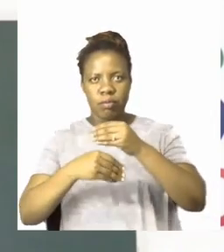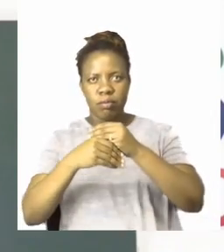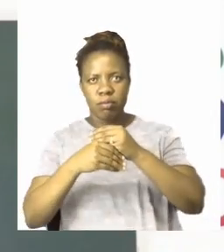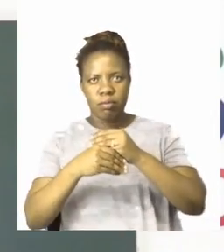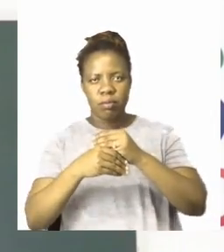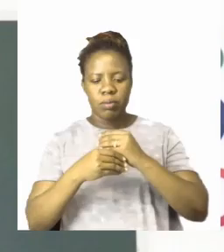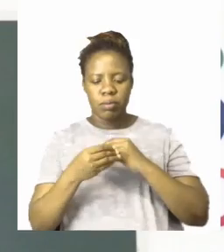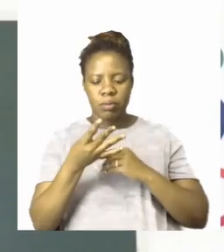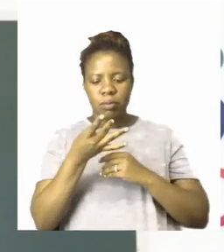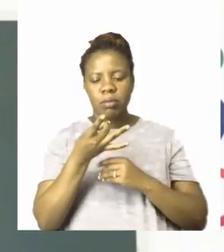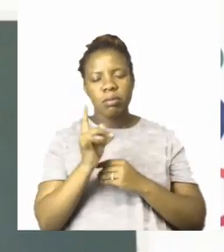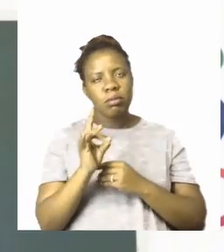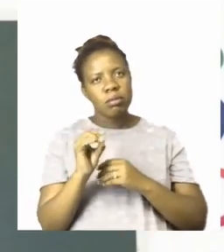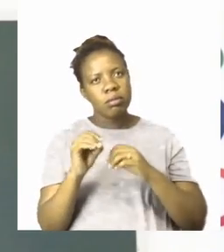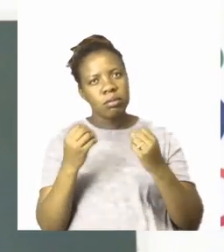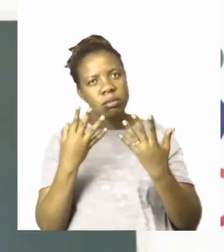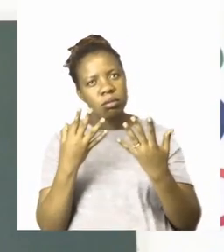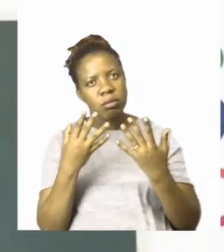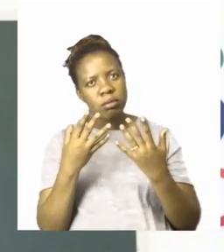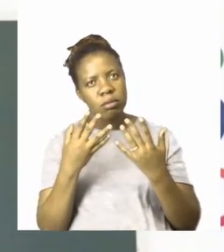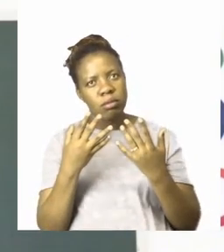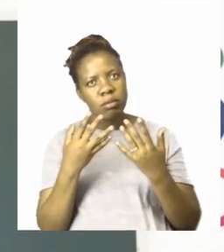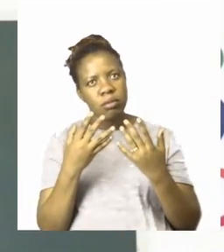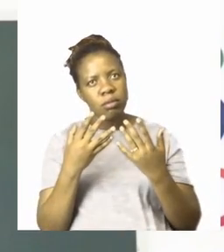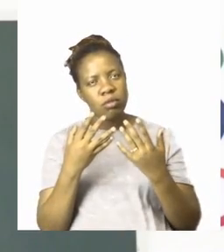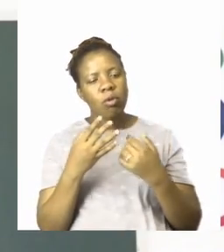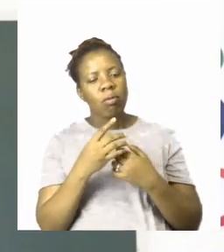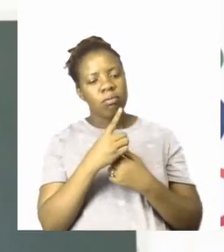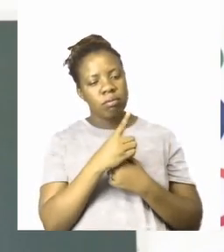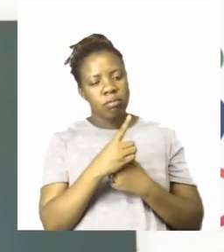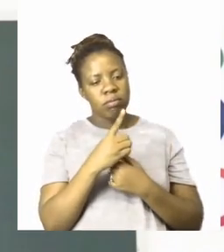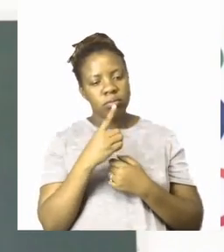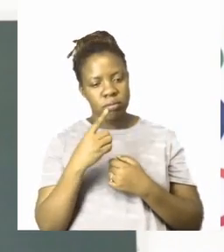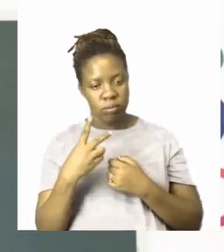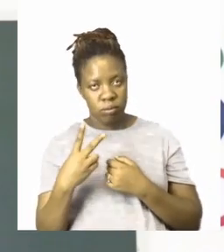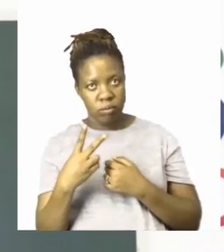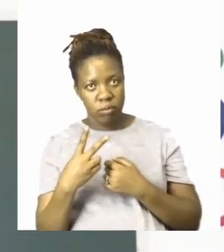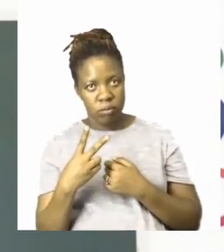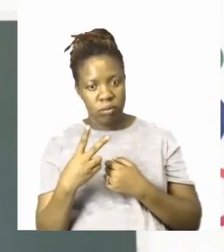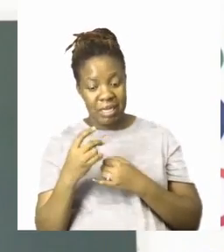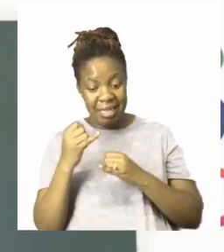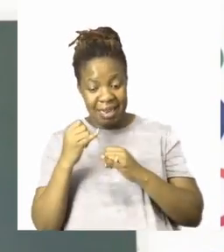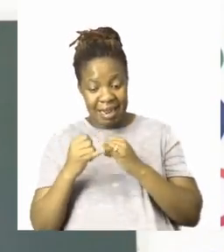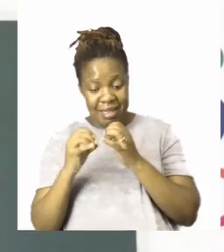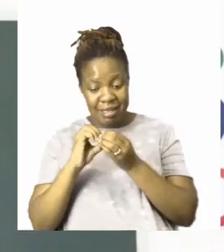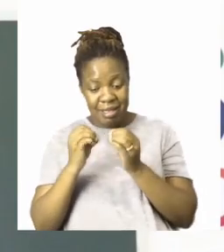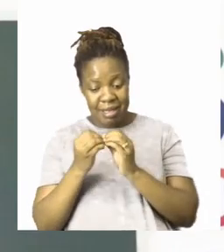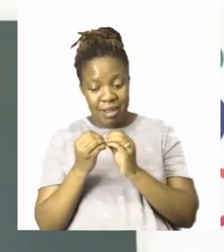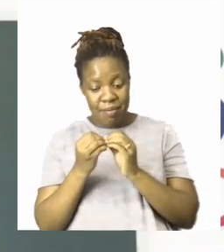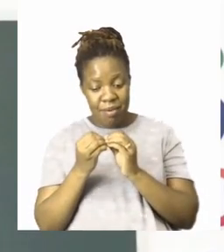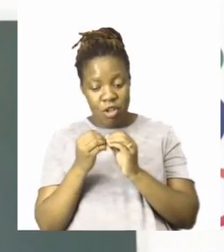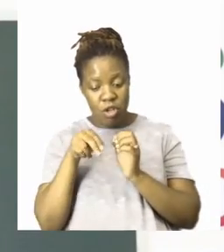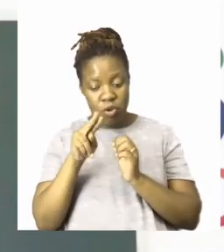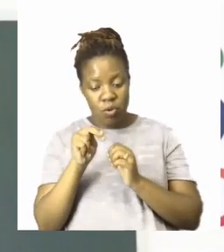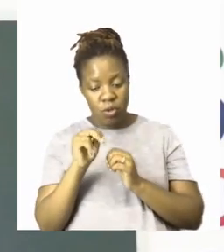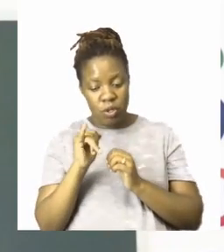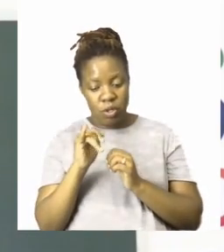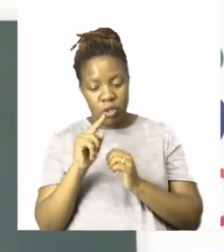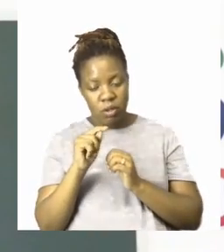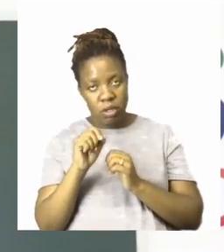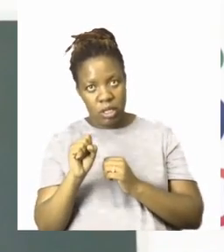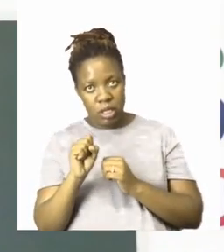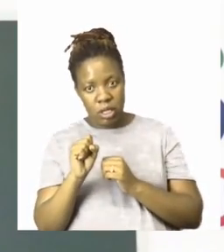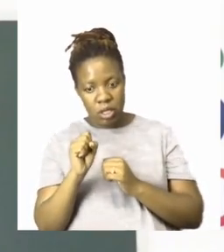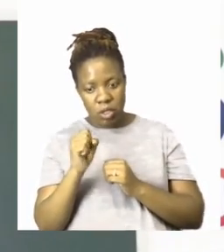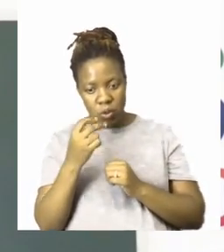8. 4 plus 8 is 12. So you put the 2 from your units and you